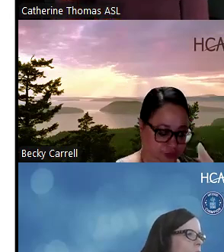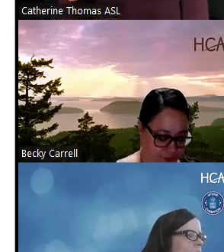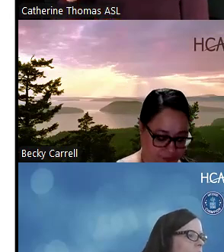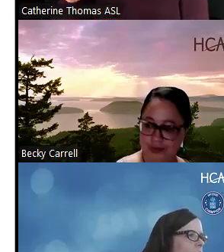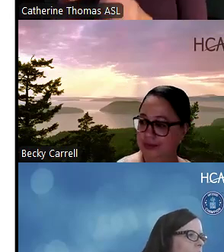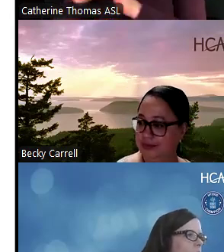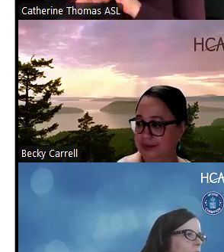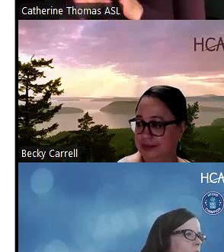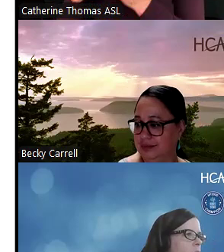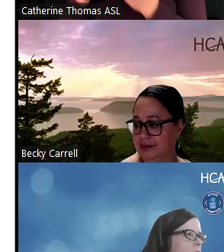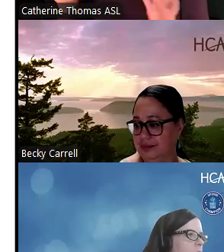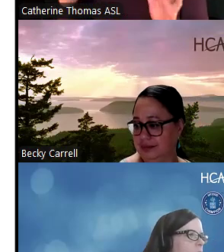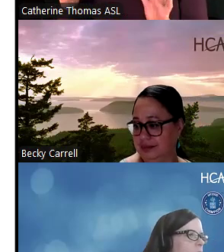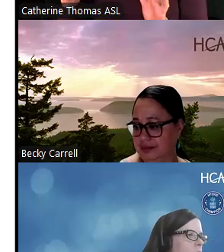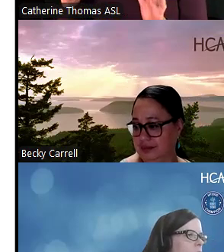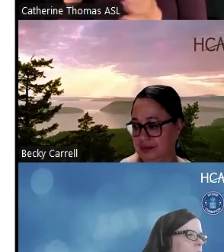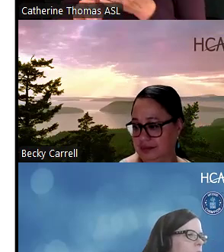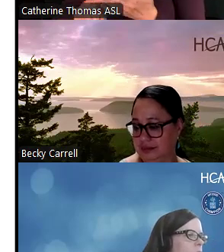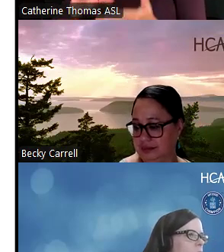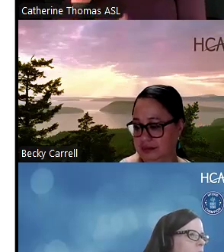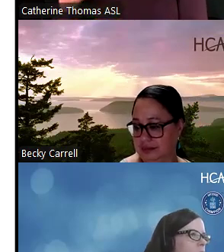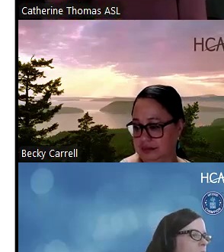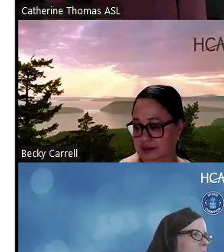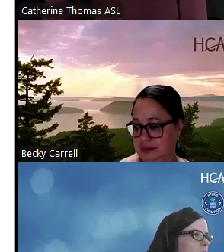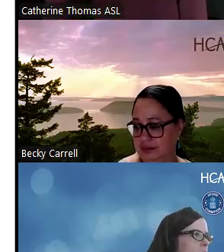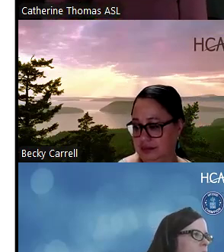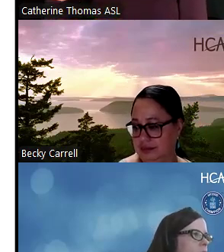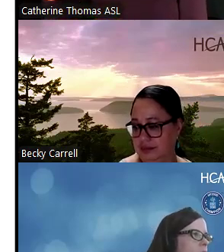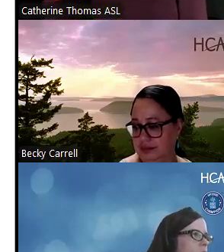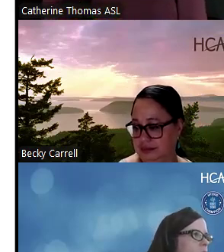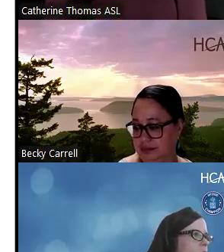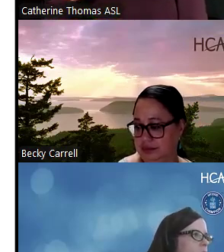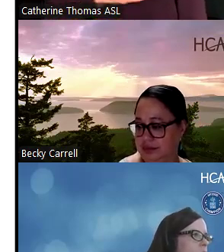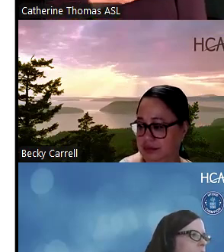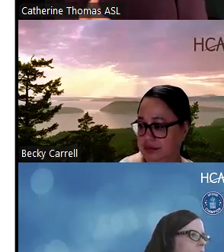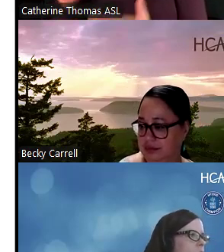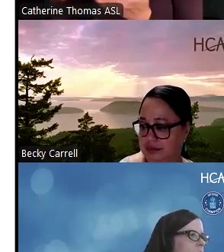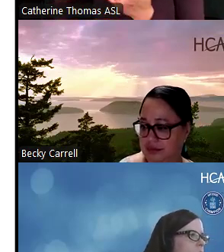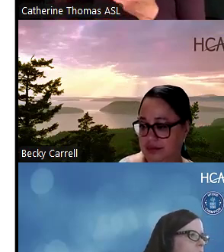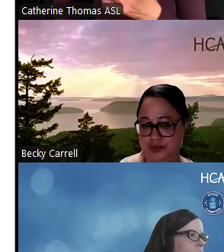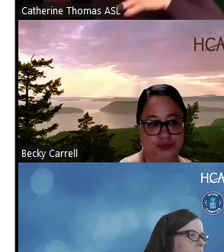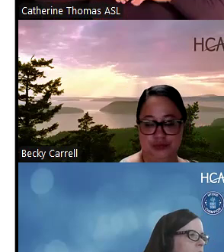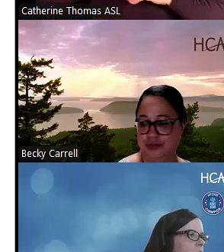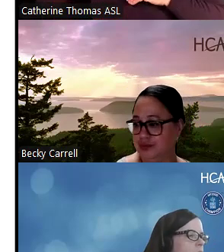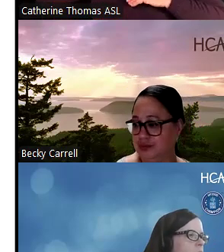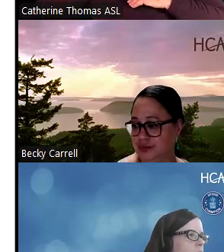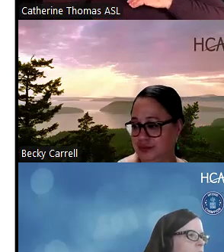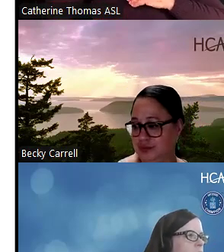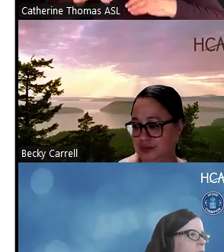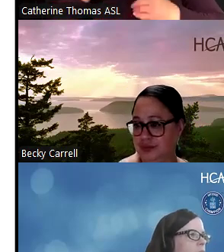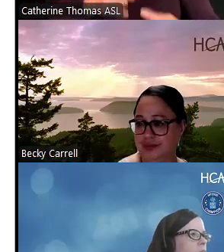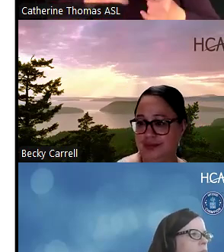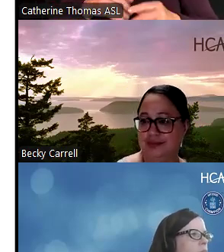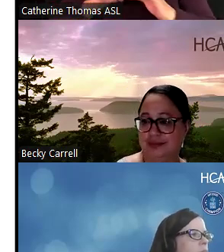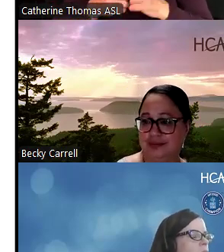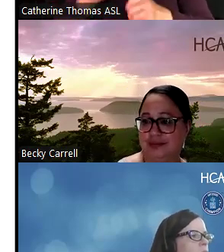and also through the Office of Deaf and Hard of Hearing. They are always willing to accept that information. If you have trouble submitting any of that feedback, you